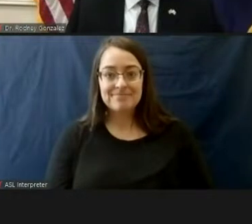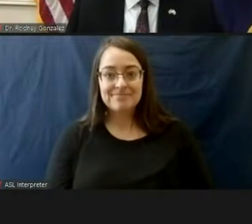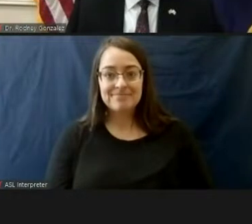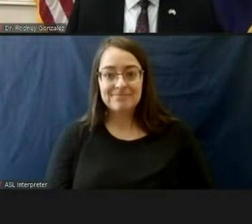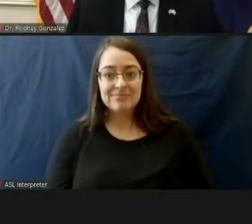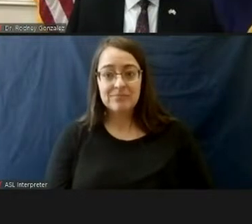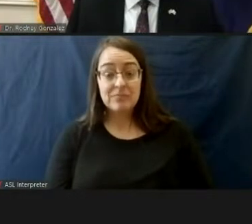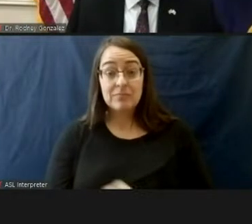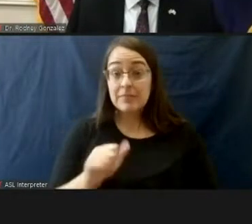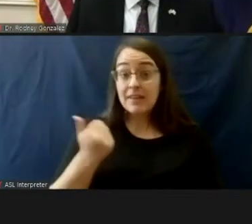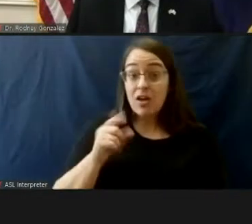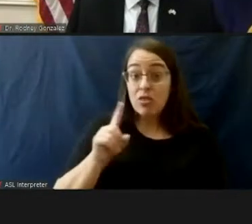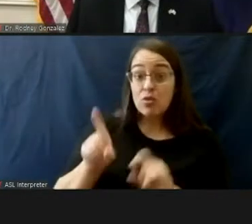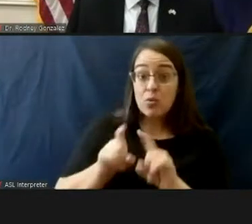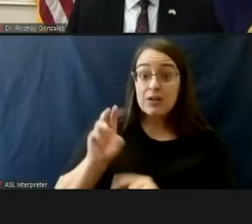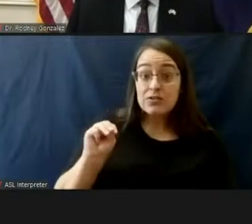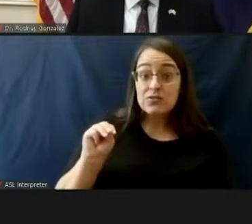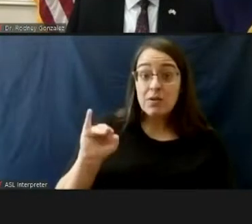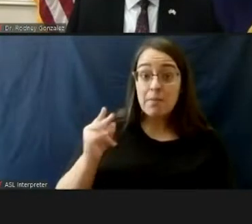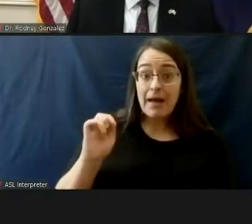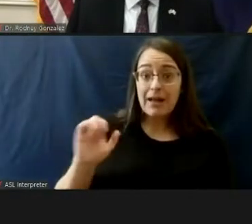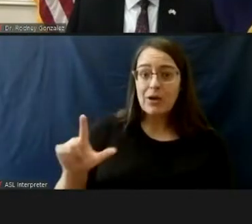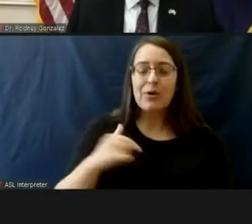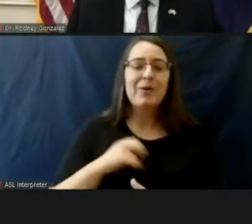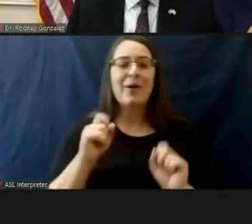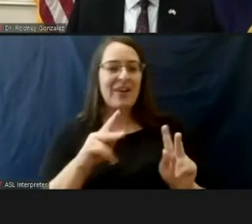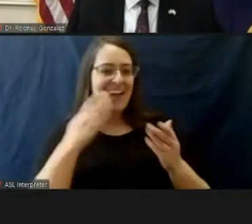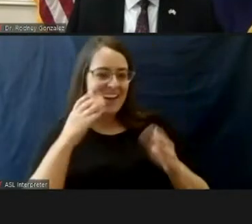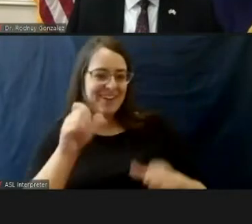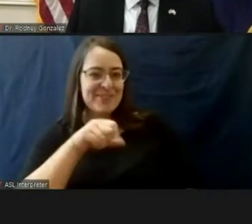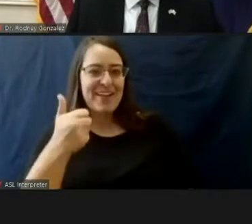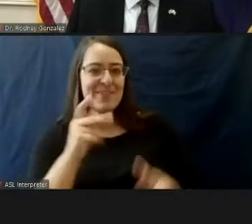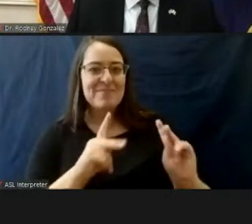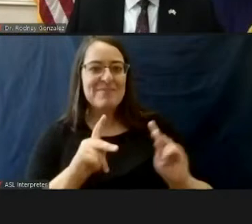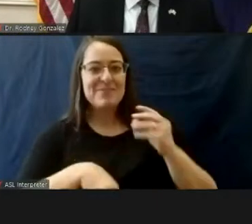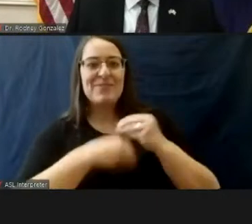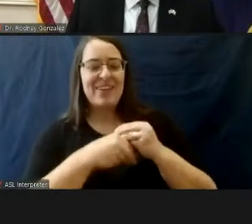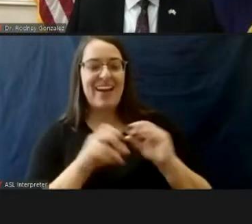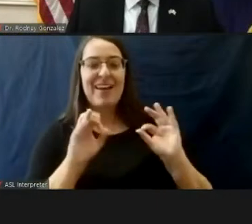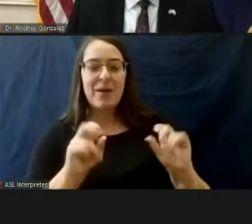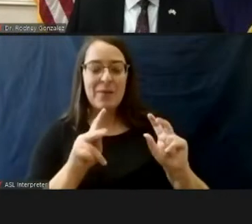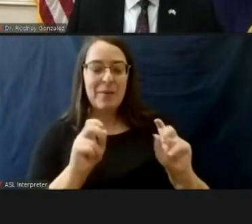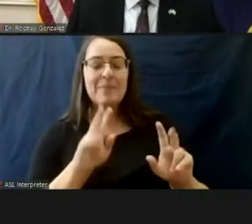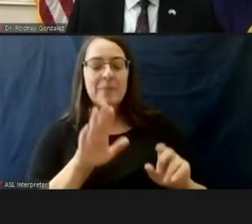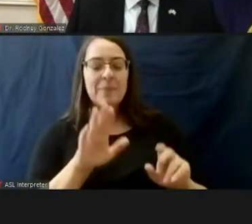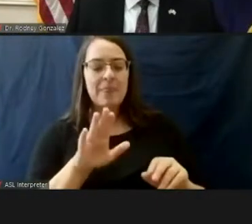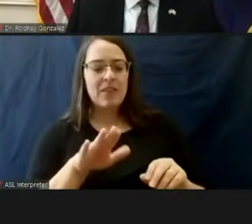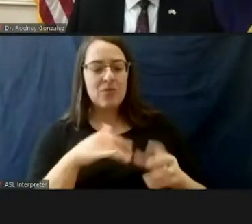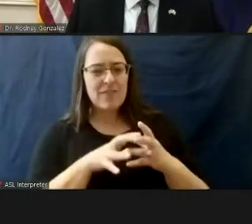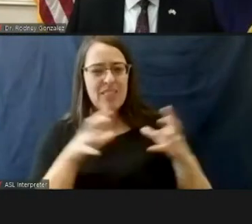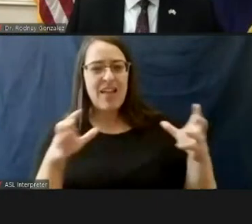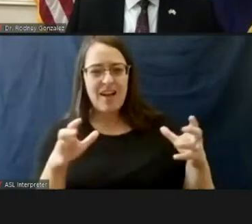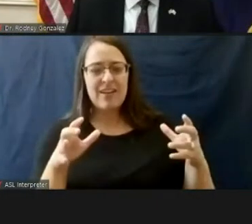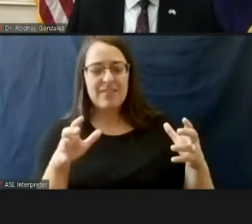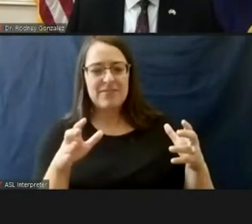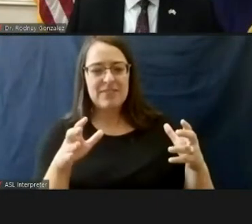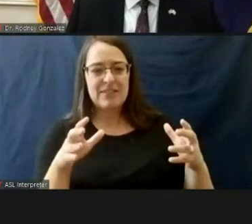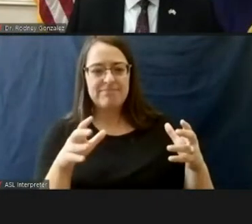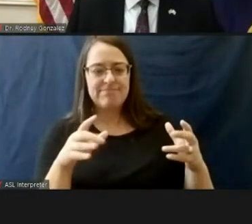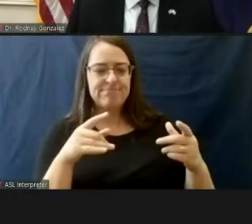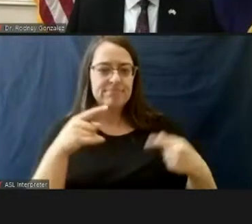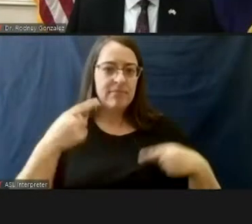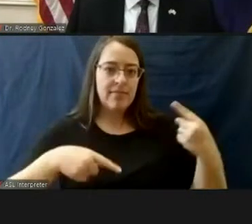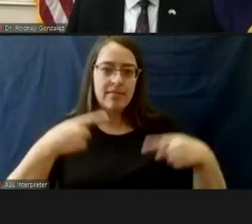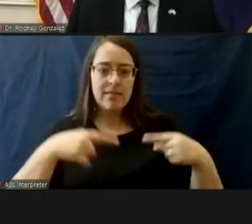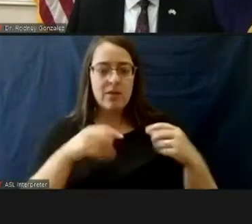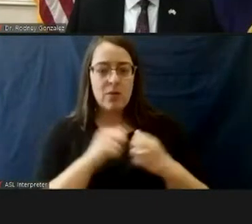Any other questions, Michael? Okay, I didn't know if anyone else is going to fill it. Okay, we have still a lot of controversy over